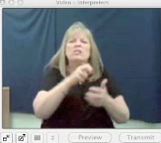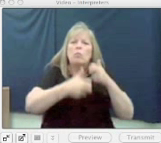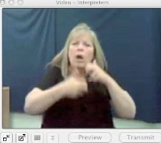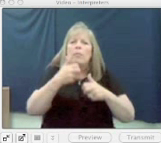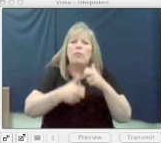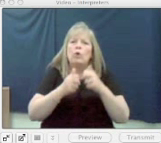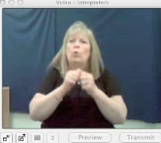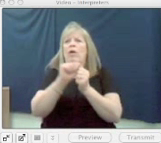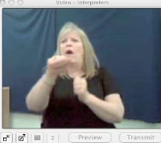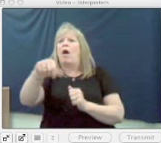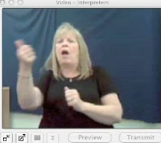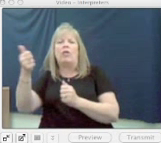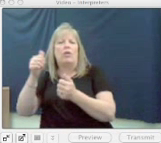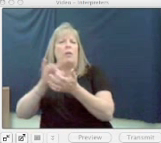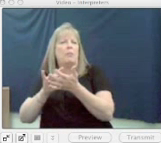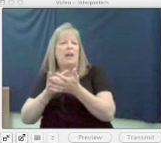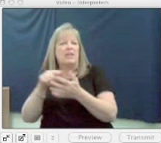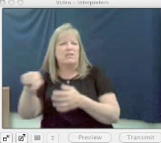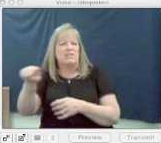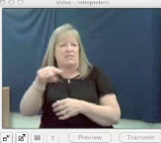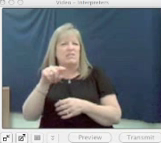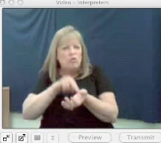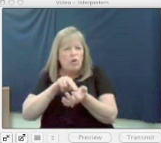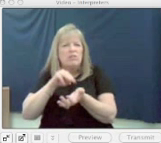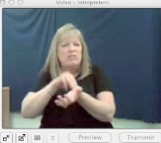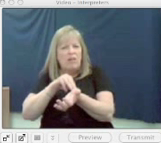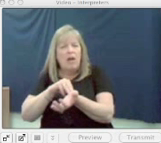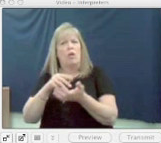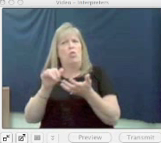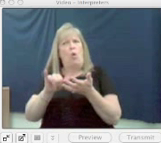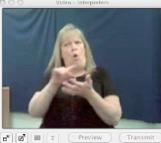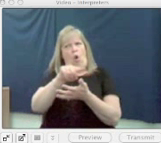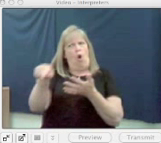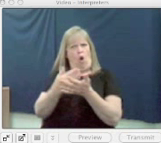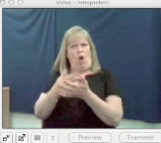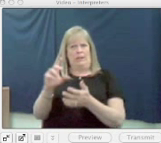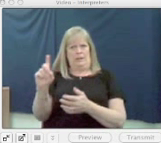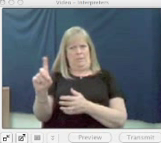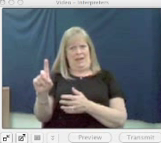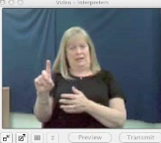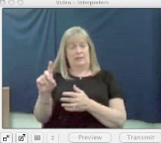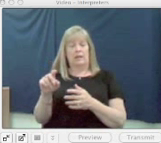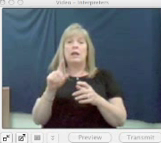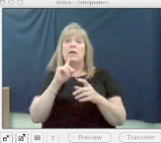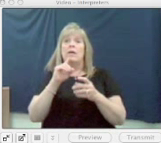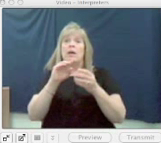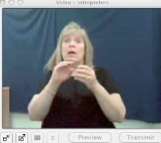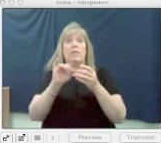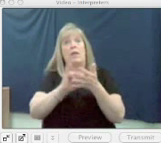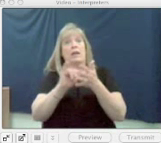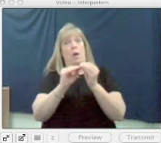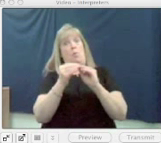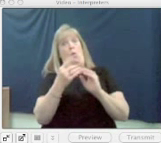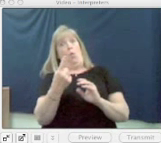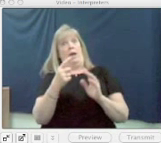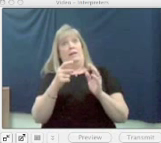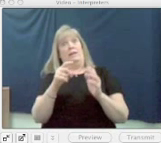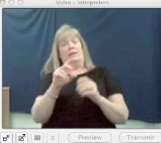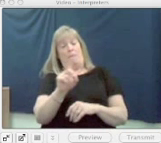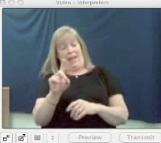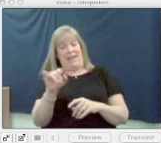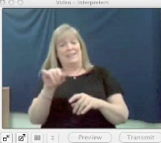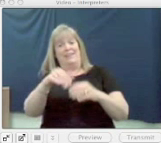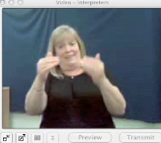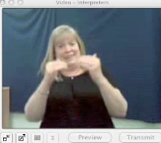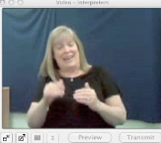concurrent demands, things you already bring into your conversation. Main demand, or what would you do if the team interpreter you're working with